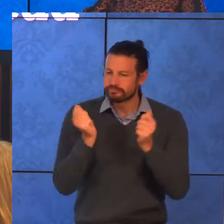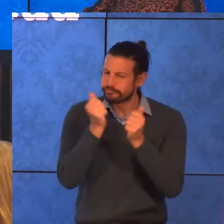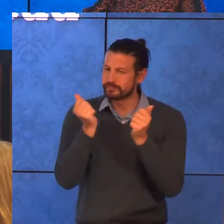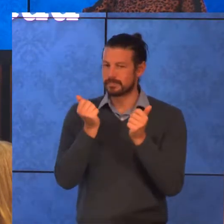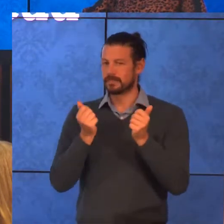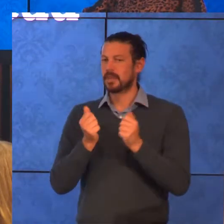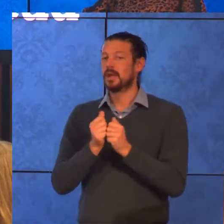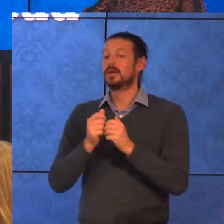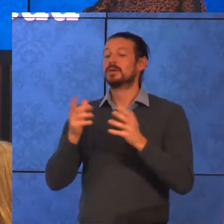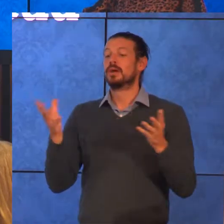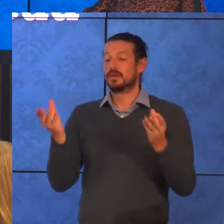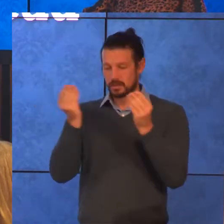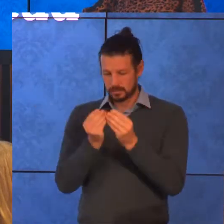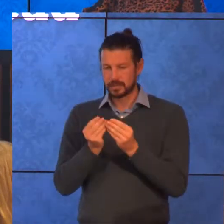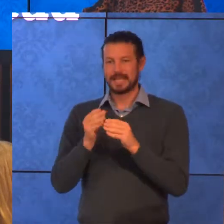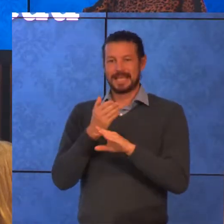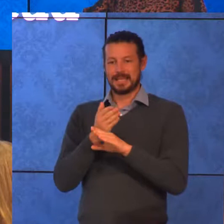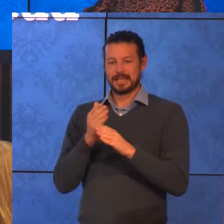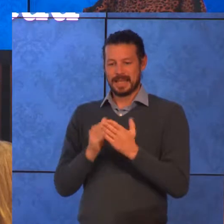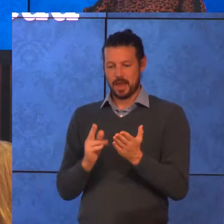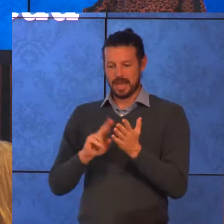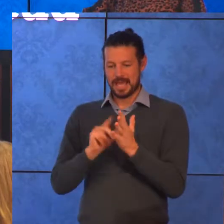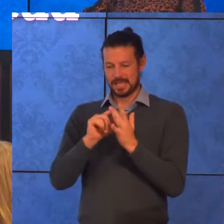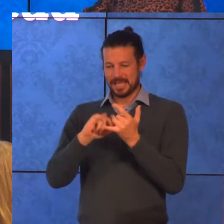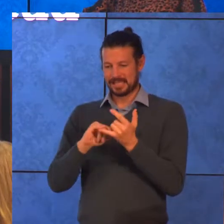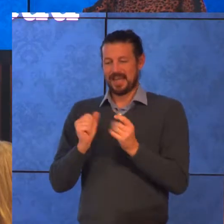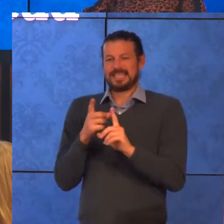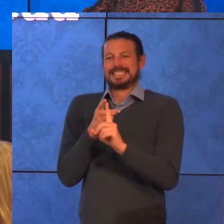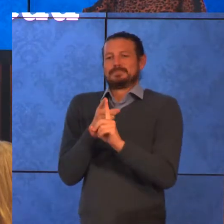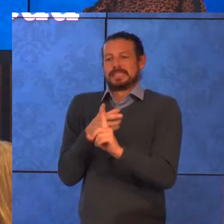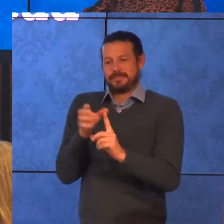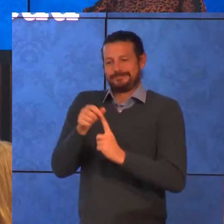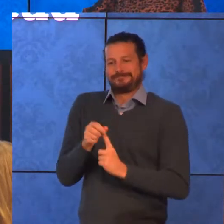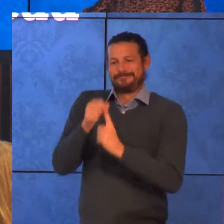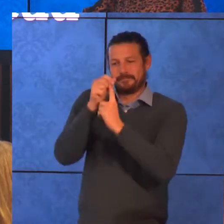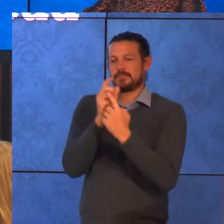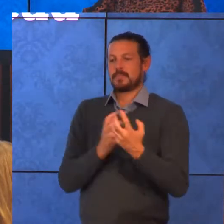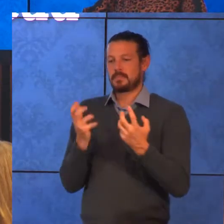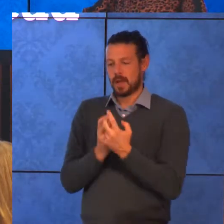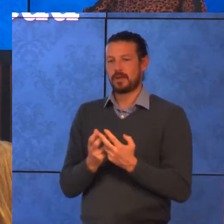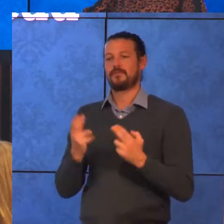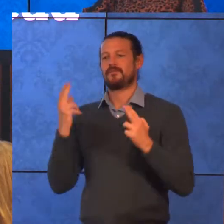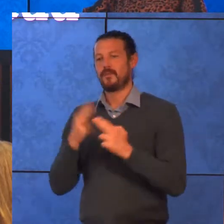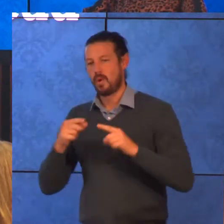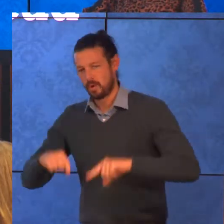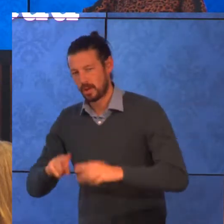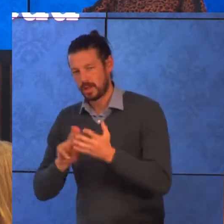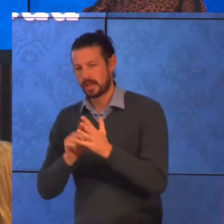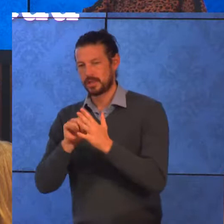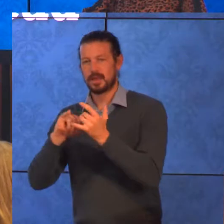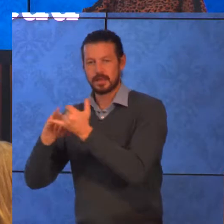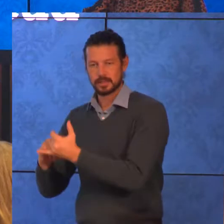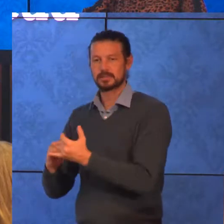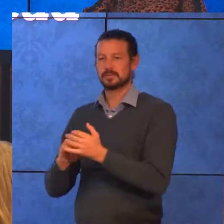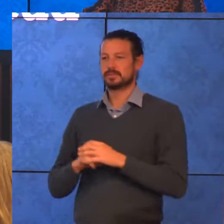up with in the NDIS is something that's purpose-built for this, and that